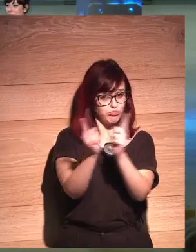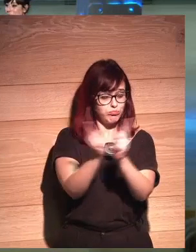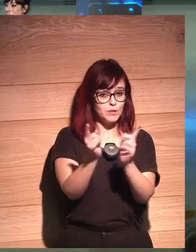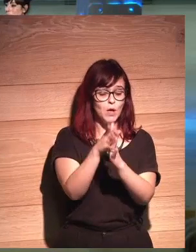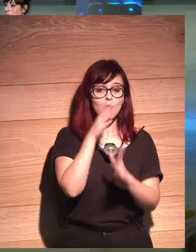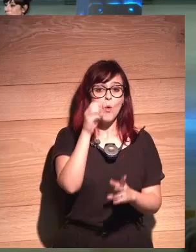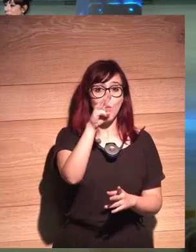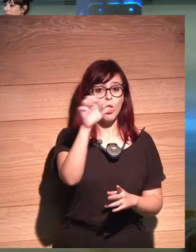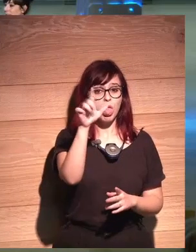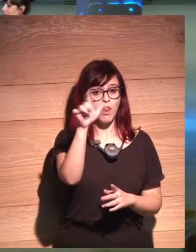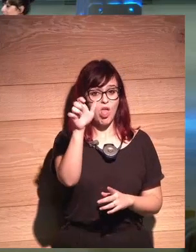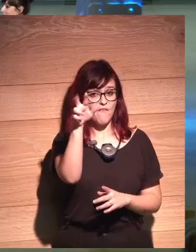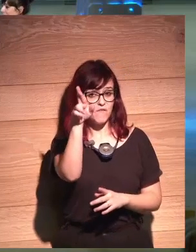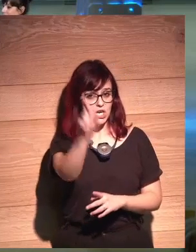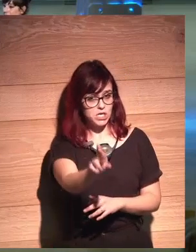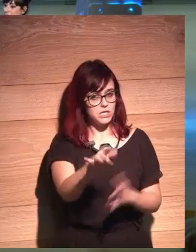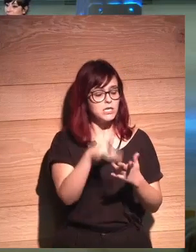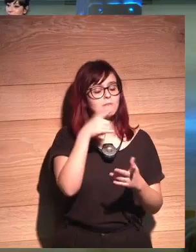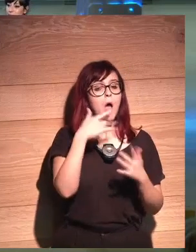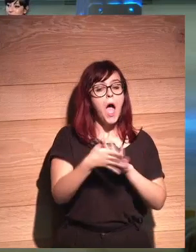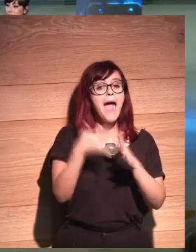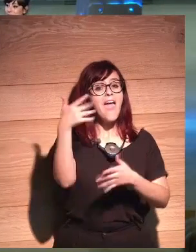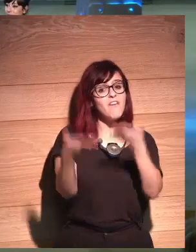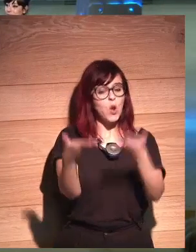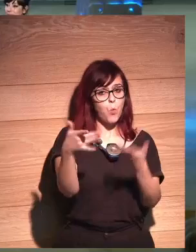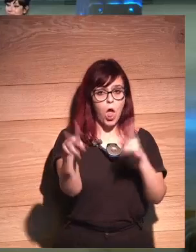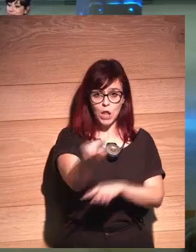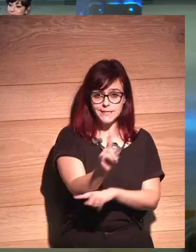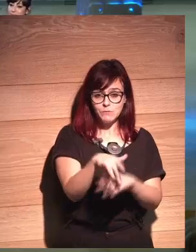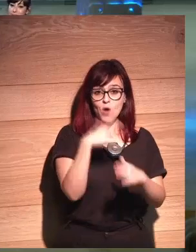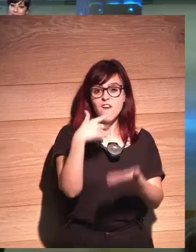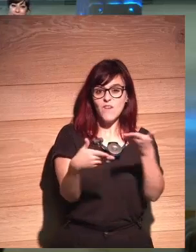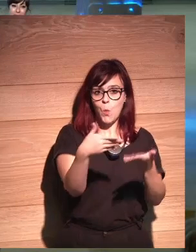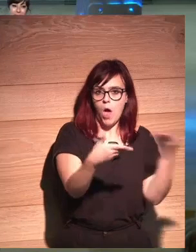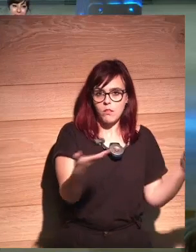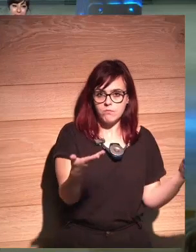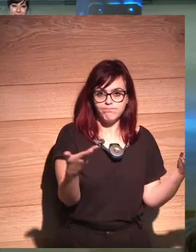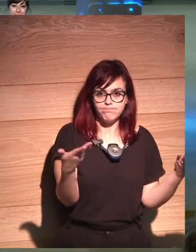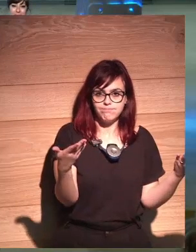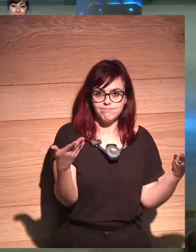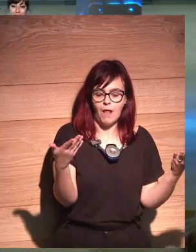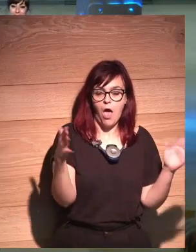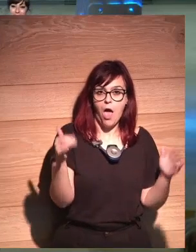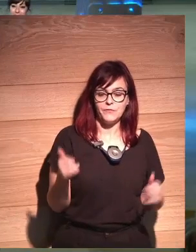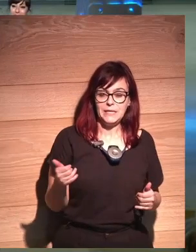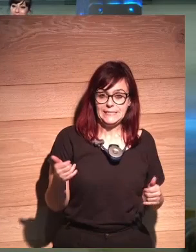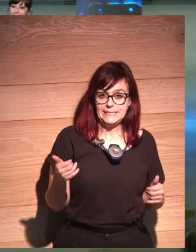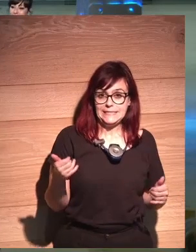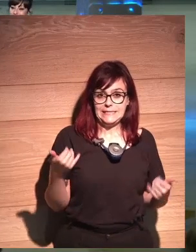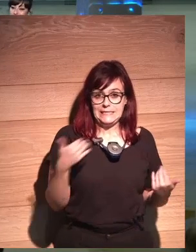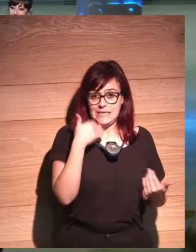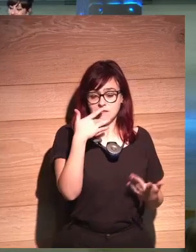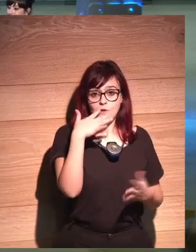answers open. Okay, so whoever does not evaluate does not assess. It does not evaluate because evaluating would be